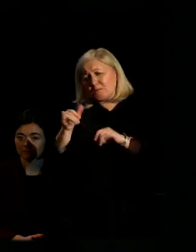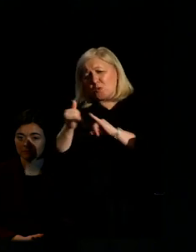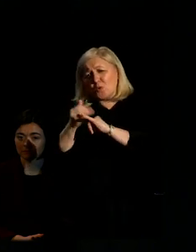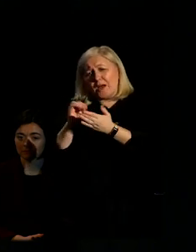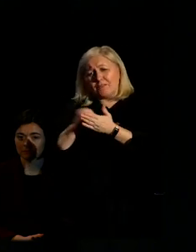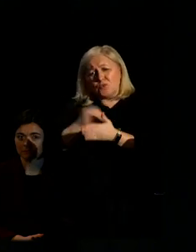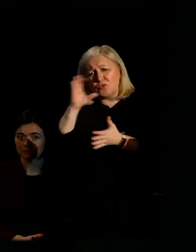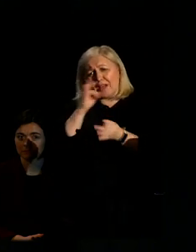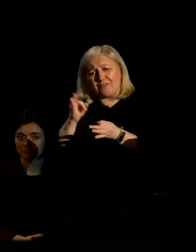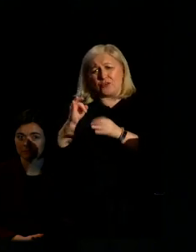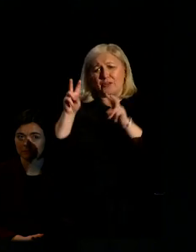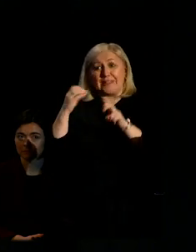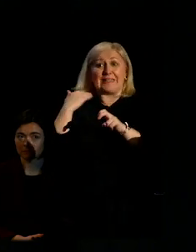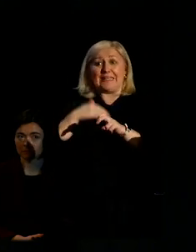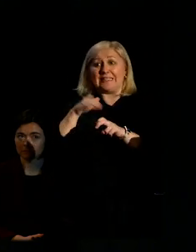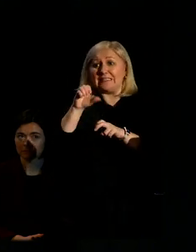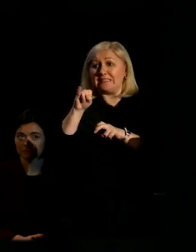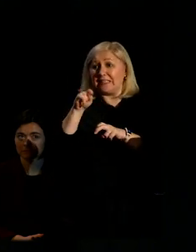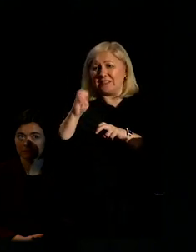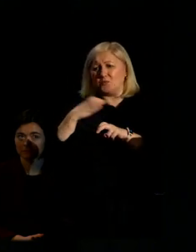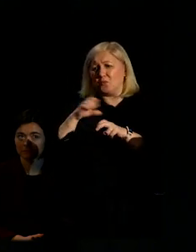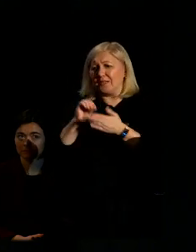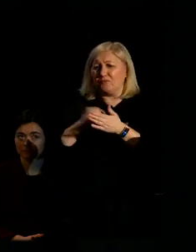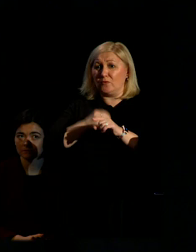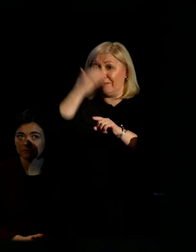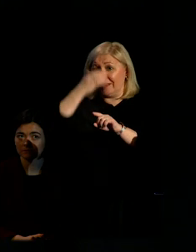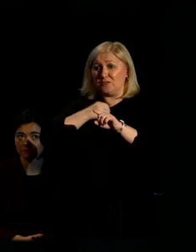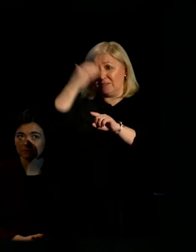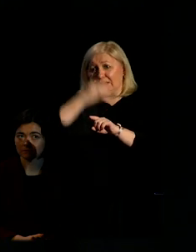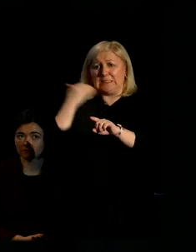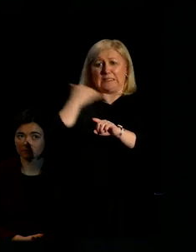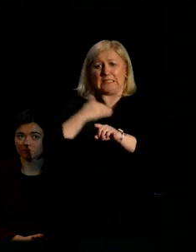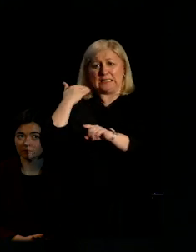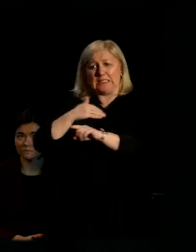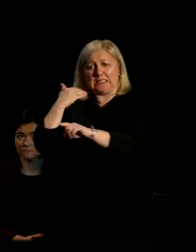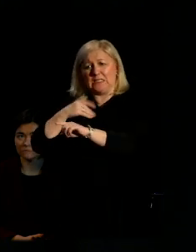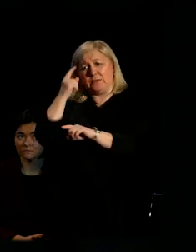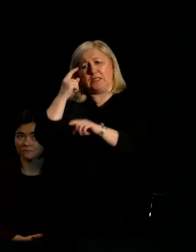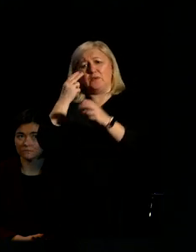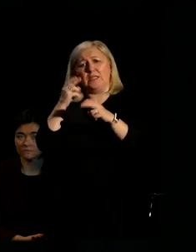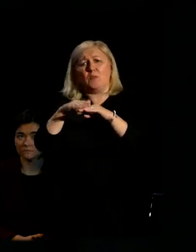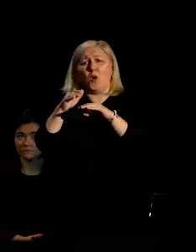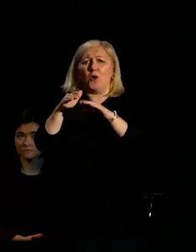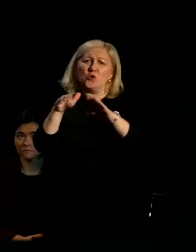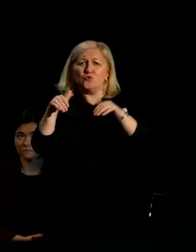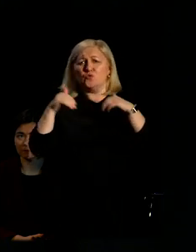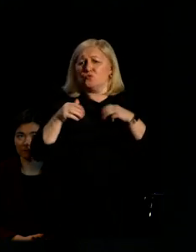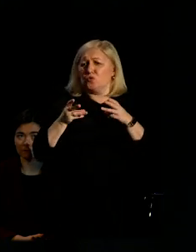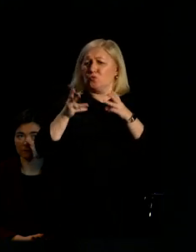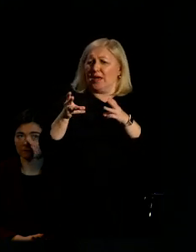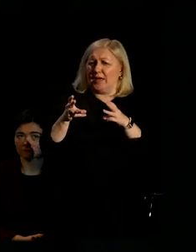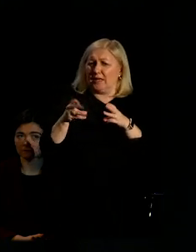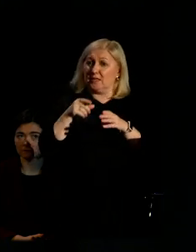the negative psychological trauma of face-to-face killing. Over fine food, brandy, and